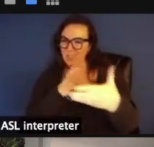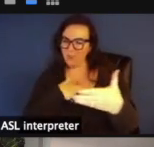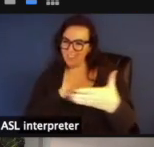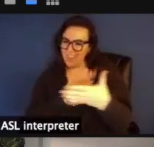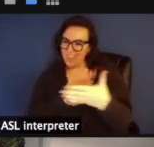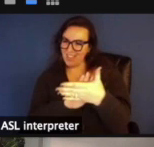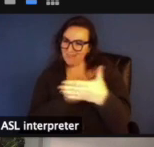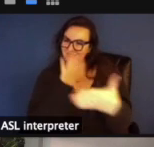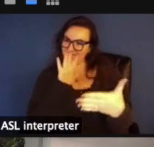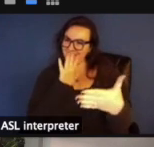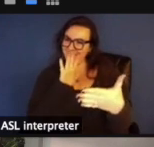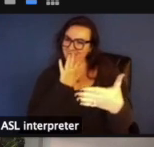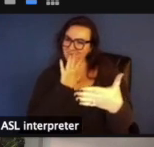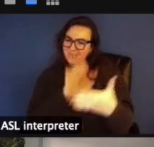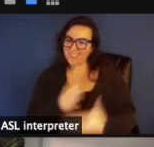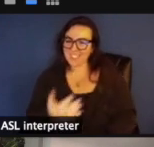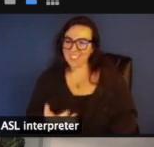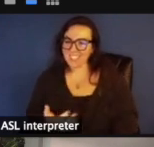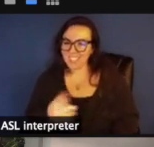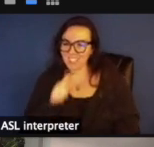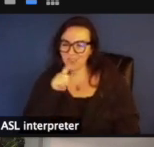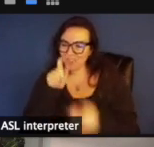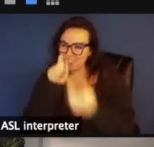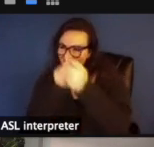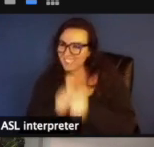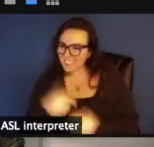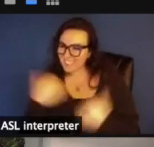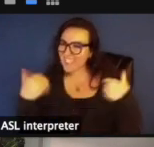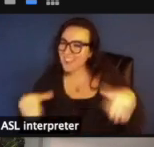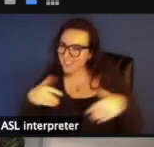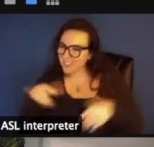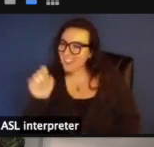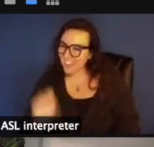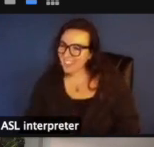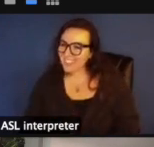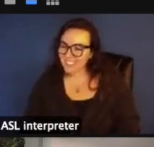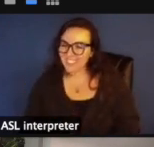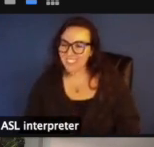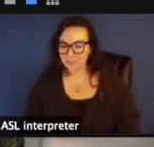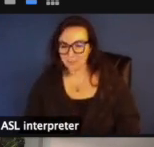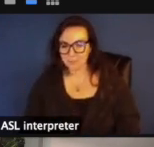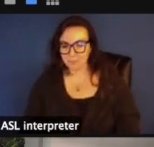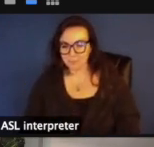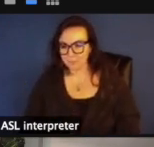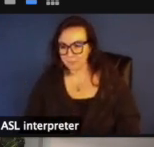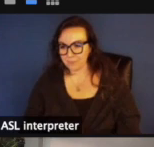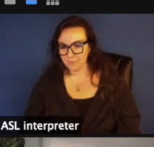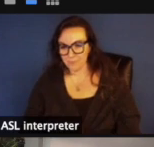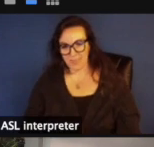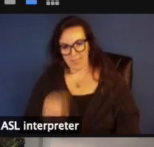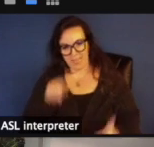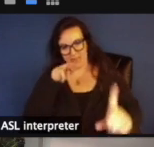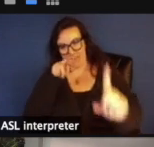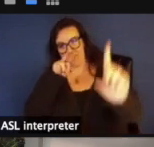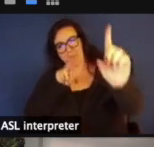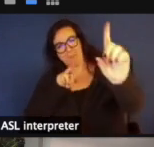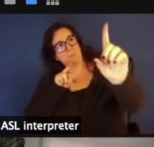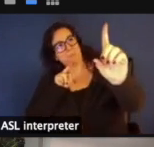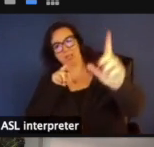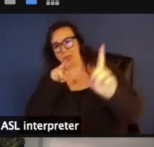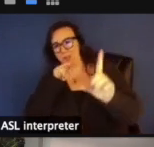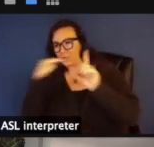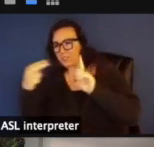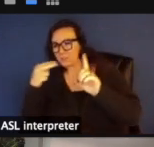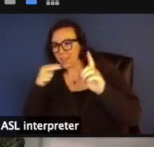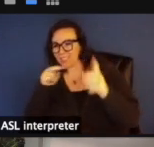like column. Yeah. It looks really detailed, yeah. Yeah. So I just think he's just amazing, right? And the perspective that he gets, you're right there in the moment.